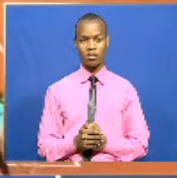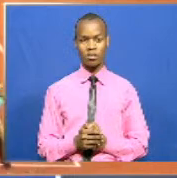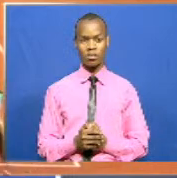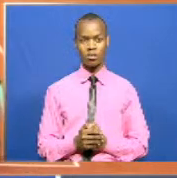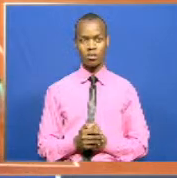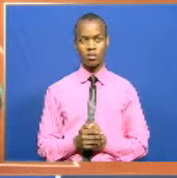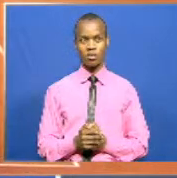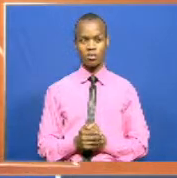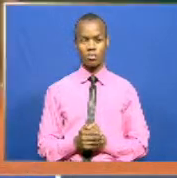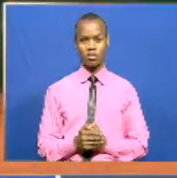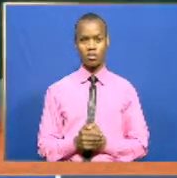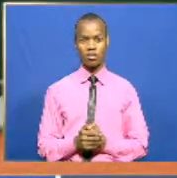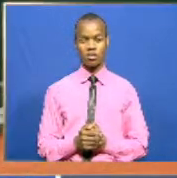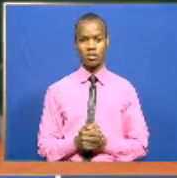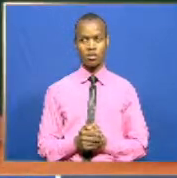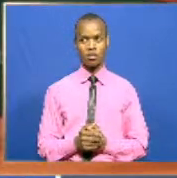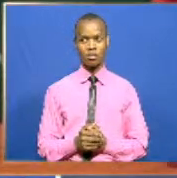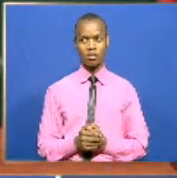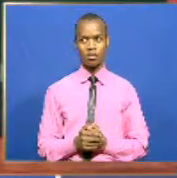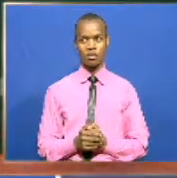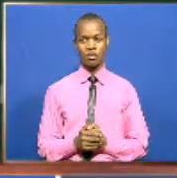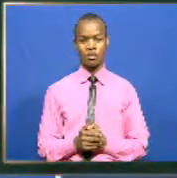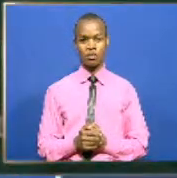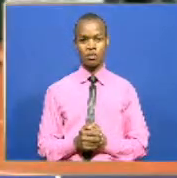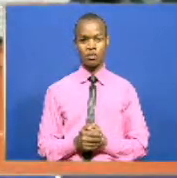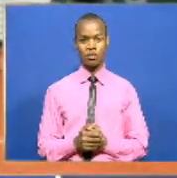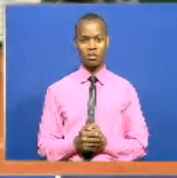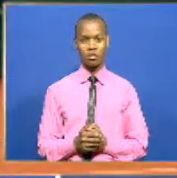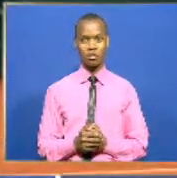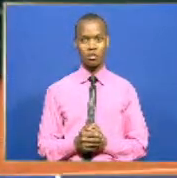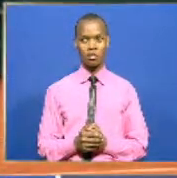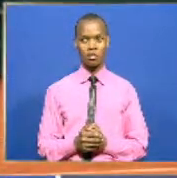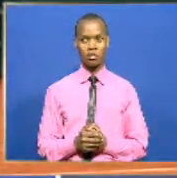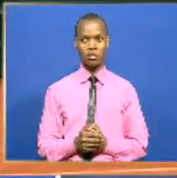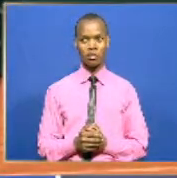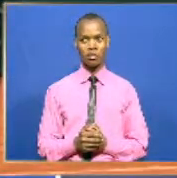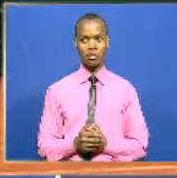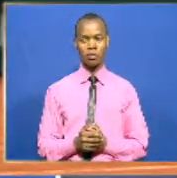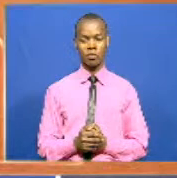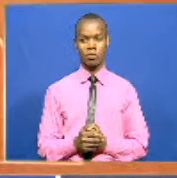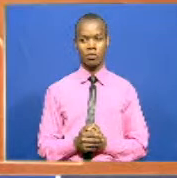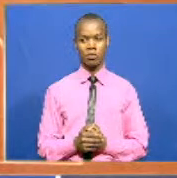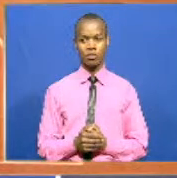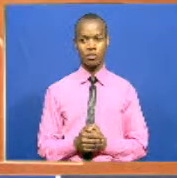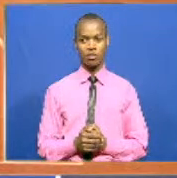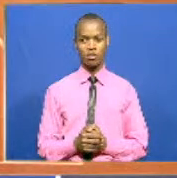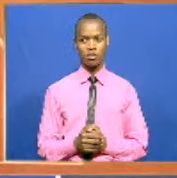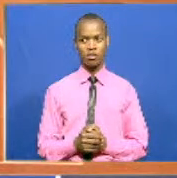Yeah.